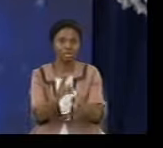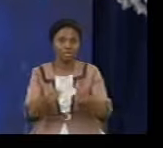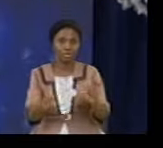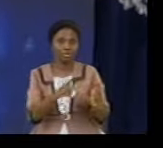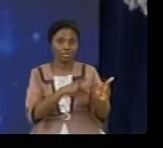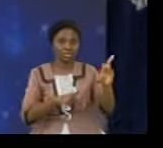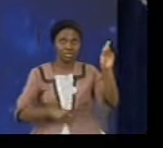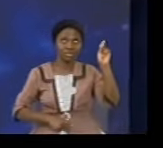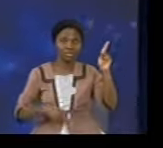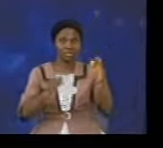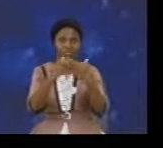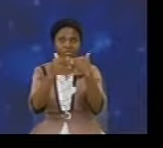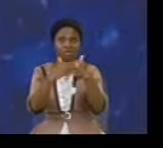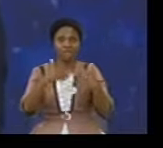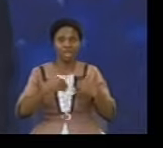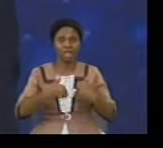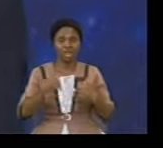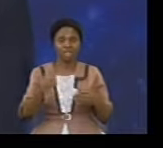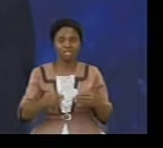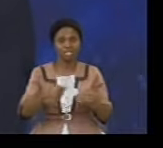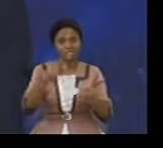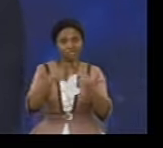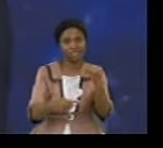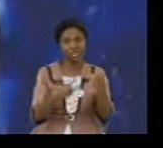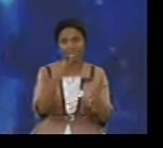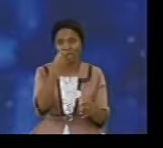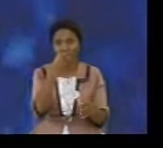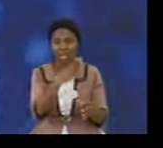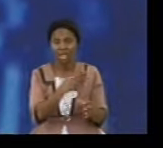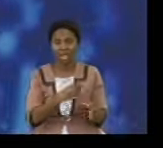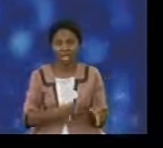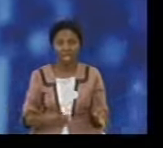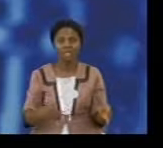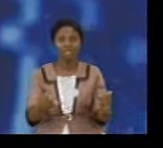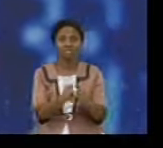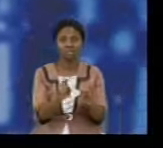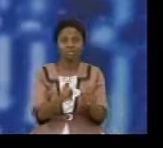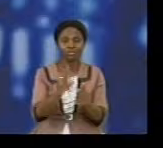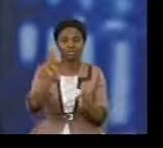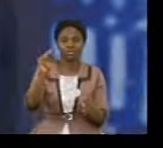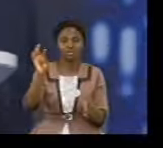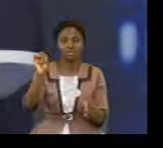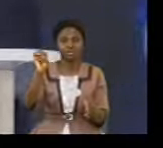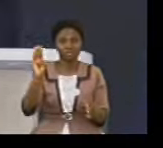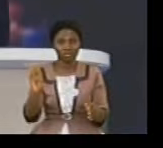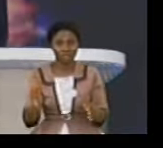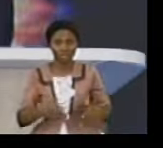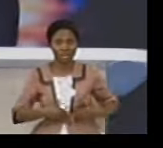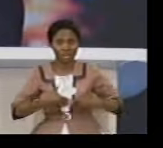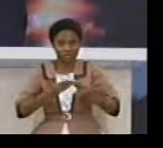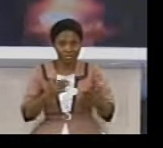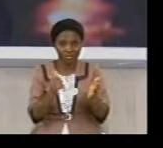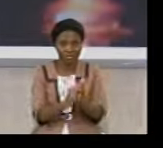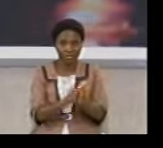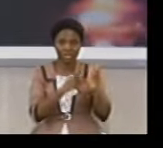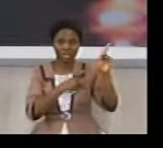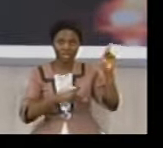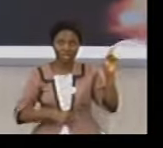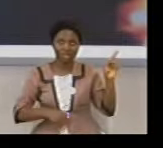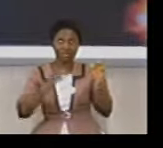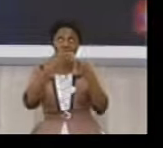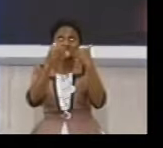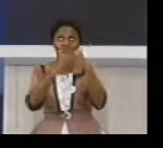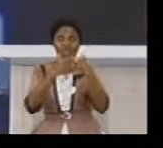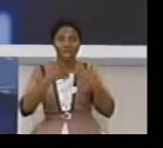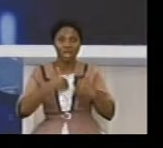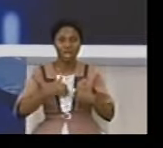And even Nebuchadnezzar will confess that the King of Heaven has the